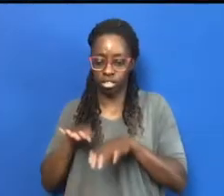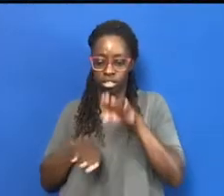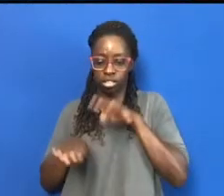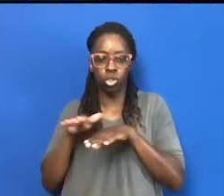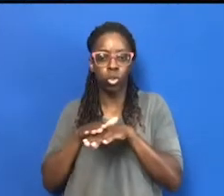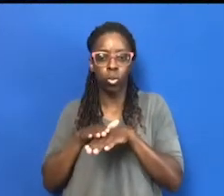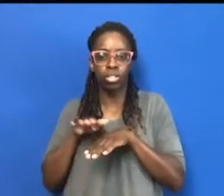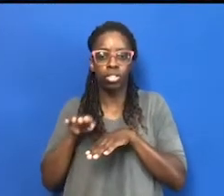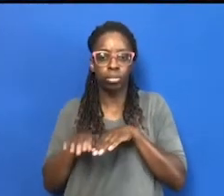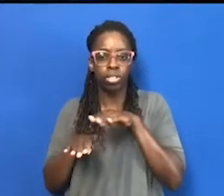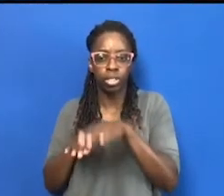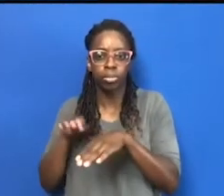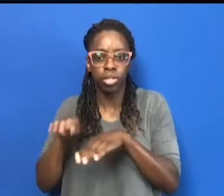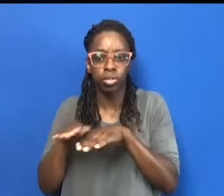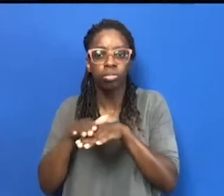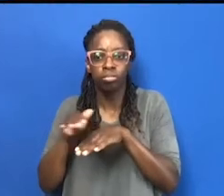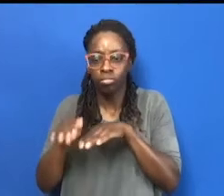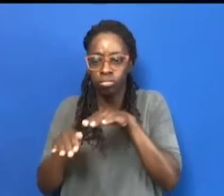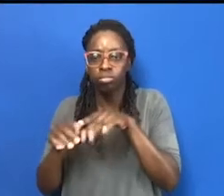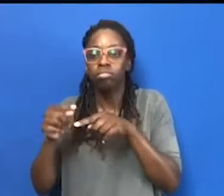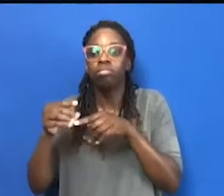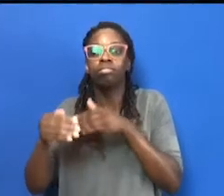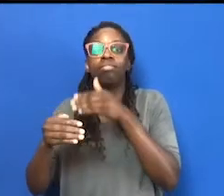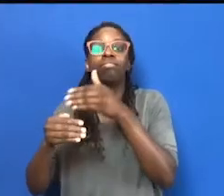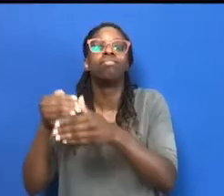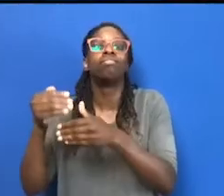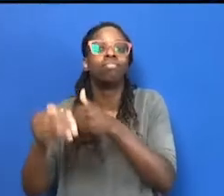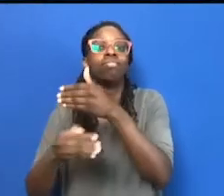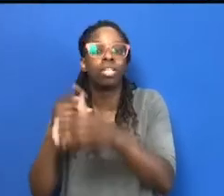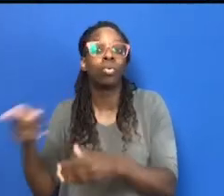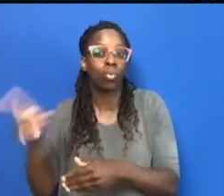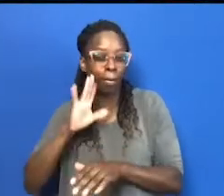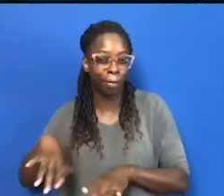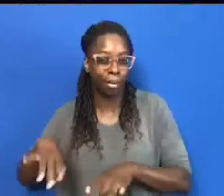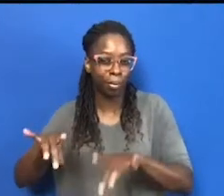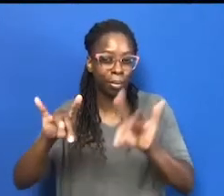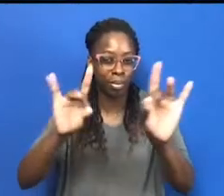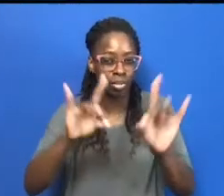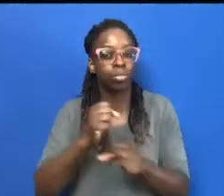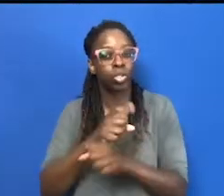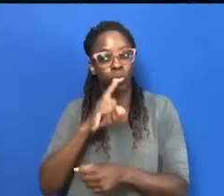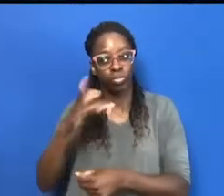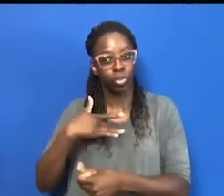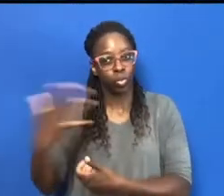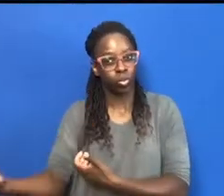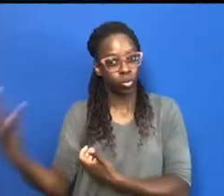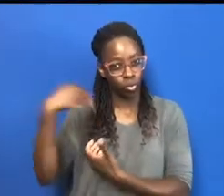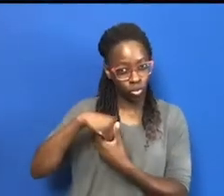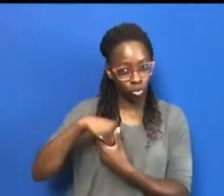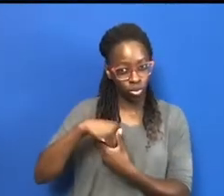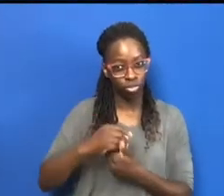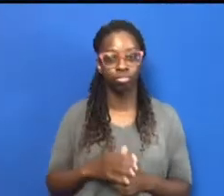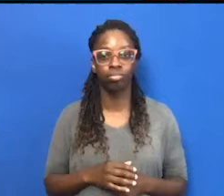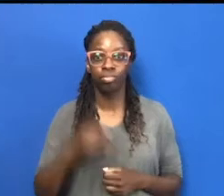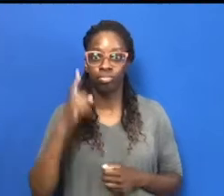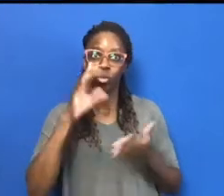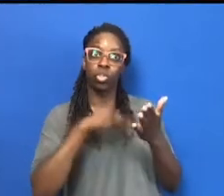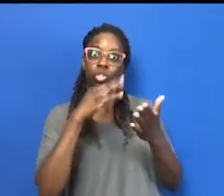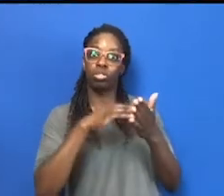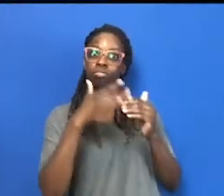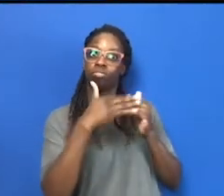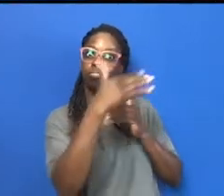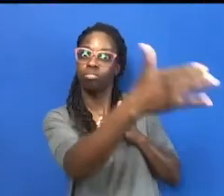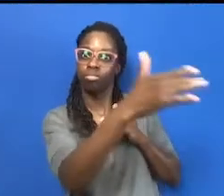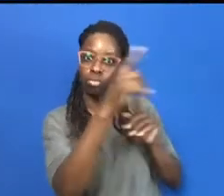embedded inclusion into learning trajectories does all 3 of these. And notice that instructional tasks where